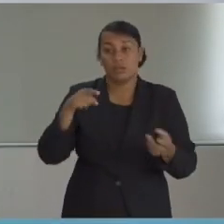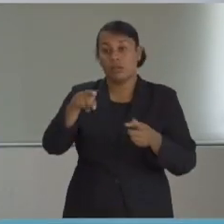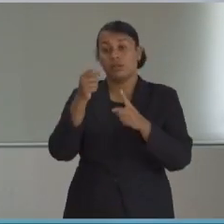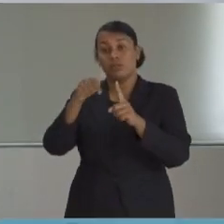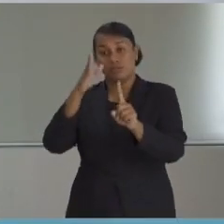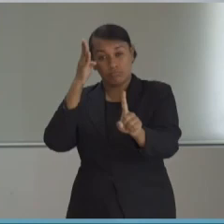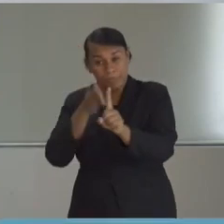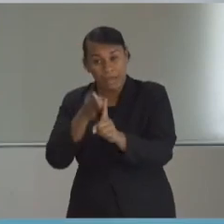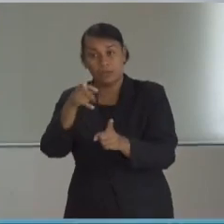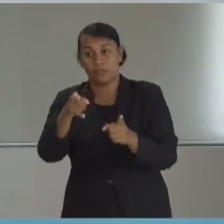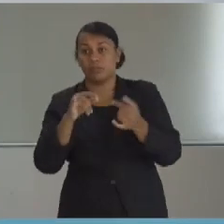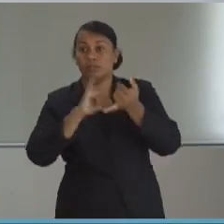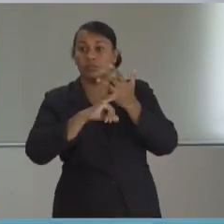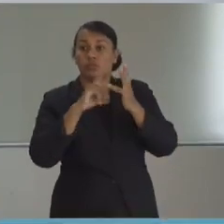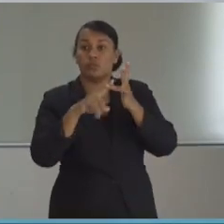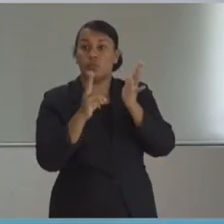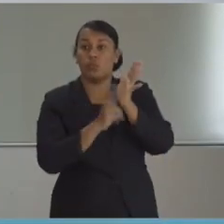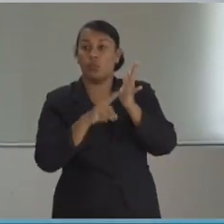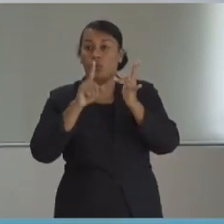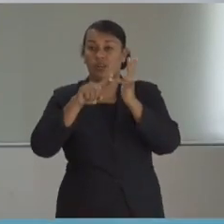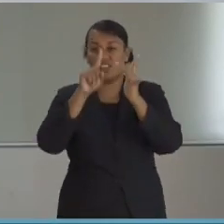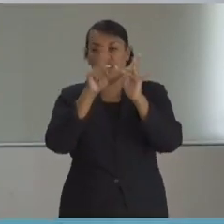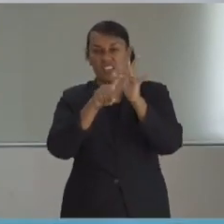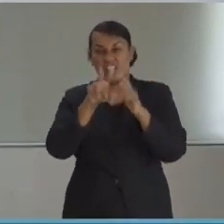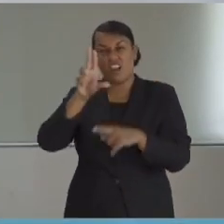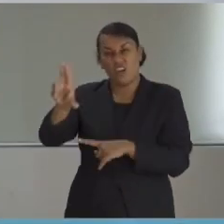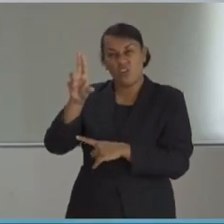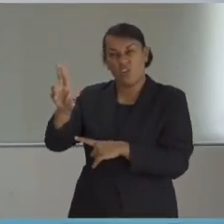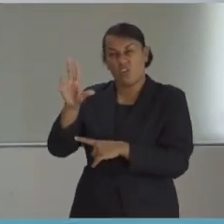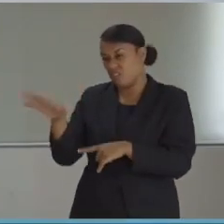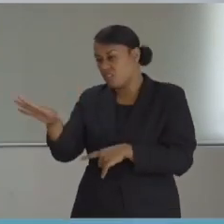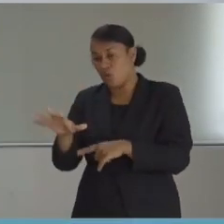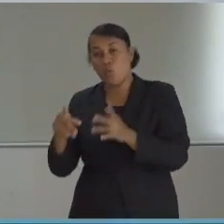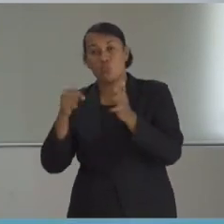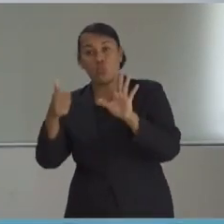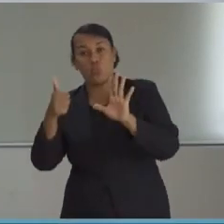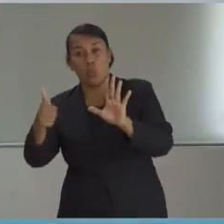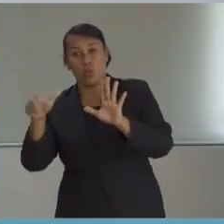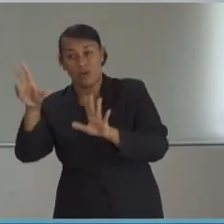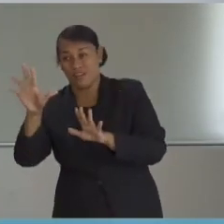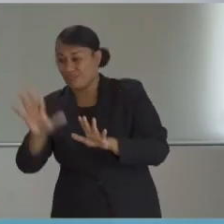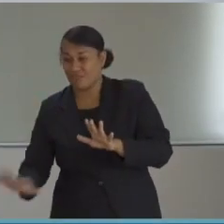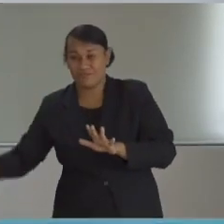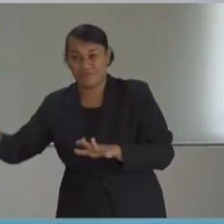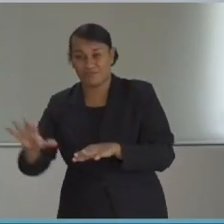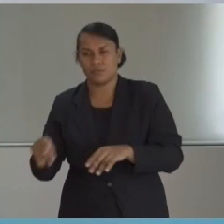Onelau, Watoa, Onyea, Fulanga, and Kambara, we have about